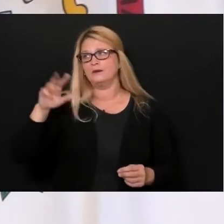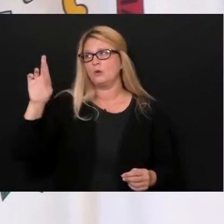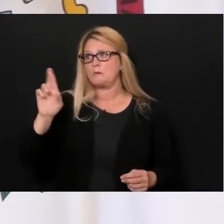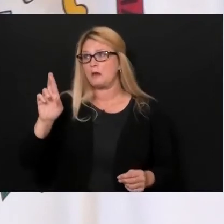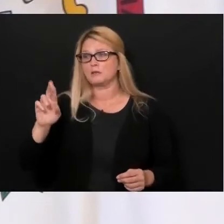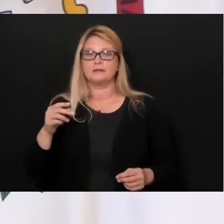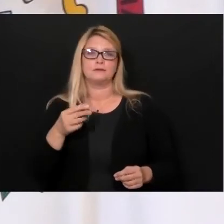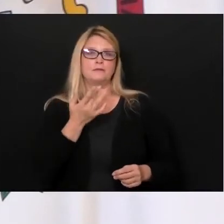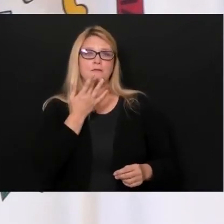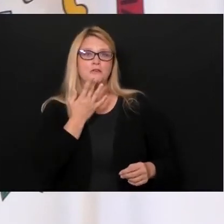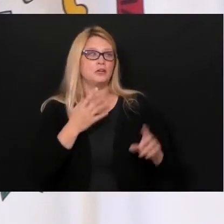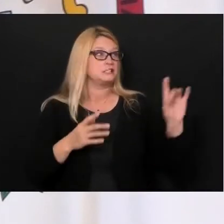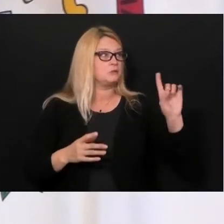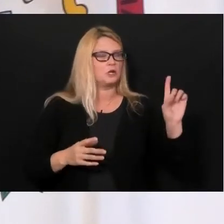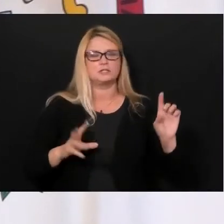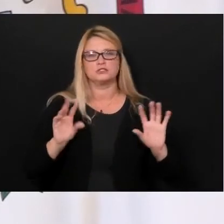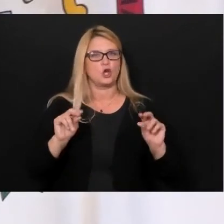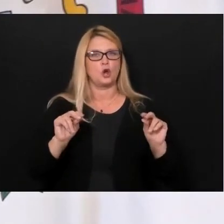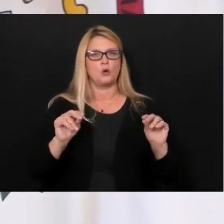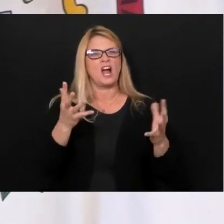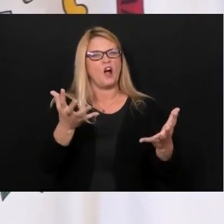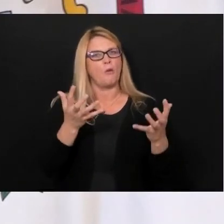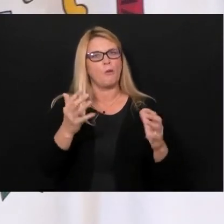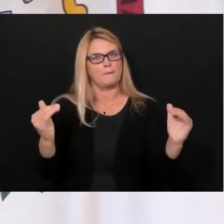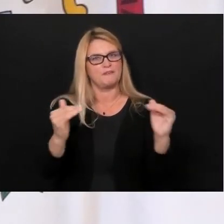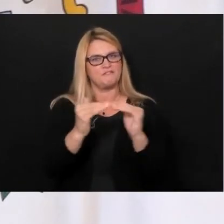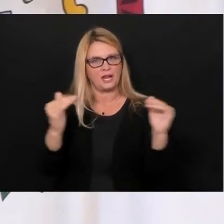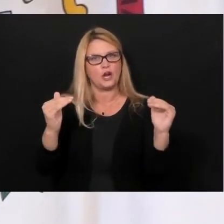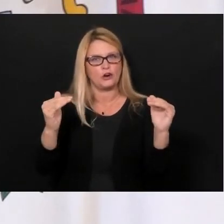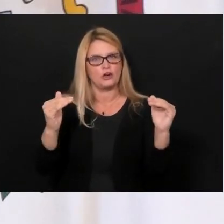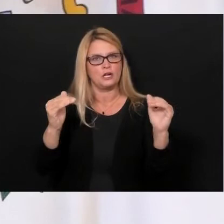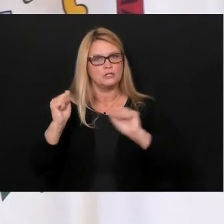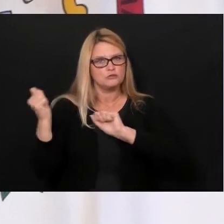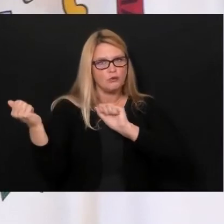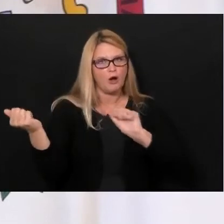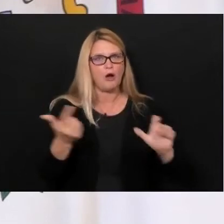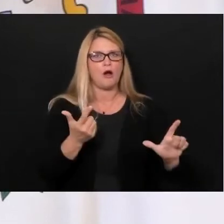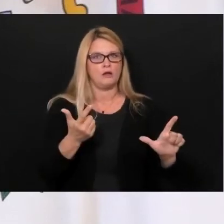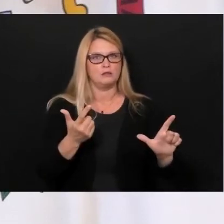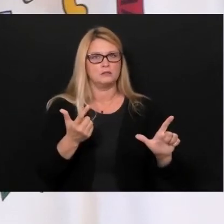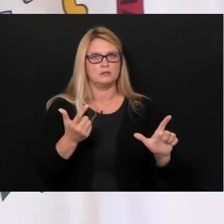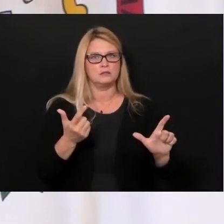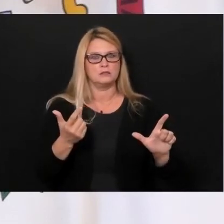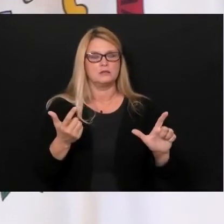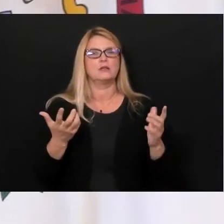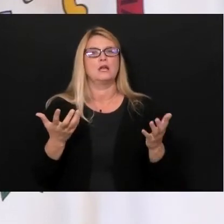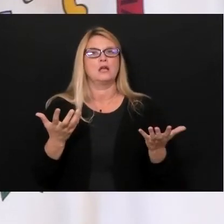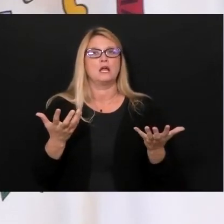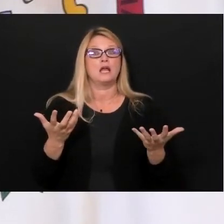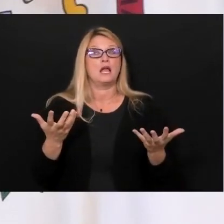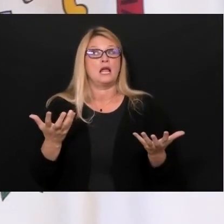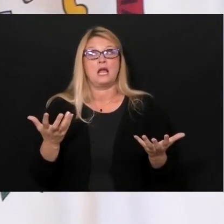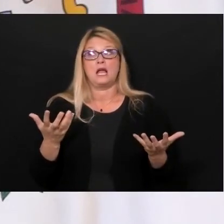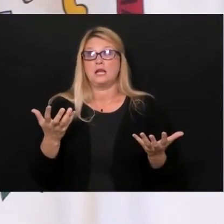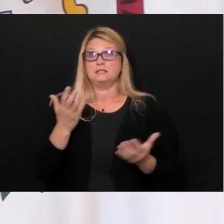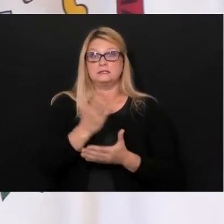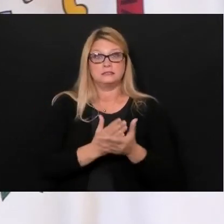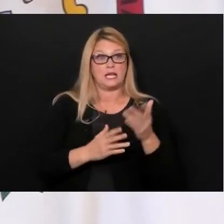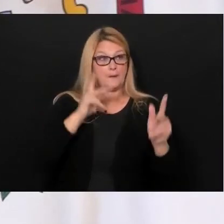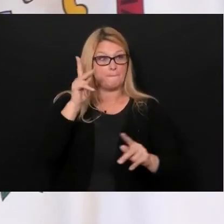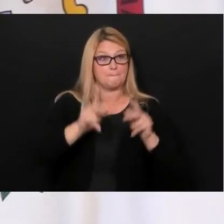them. Now, I want to be fair. I want to be fair to everybody. I don't want to discriminate from people that, you know, that have projects that know